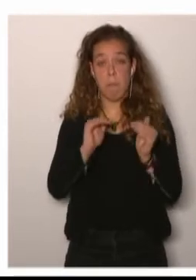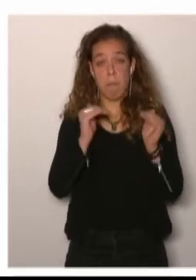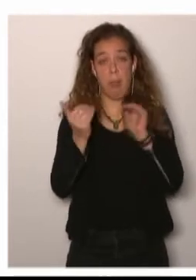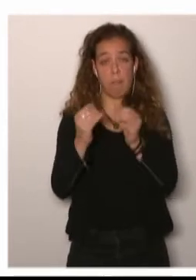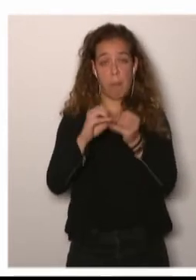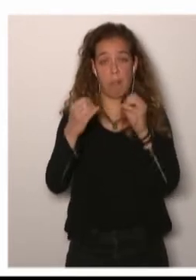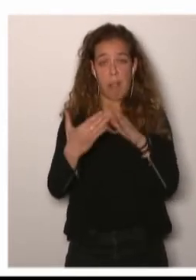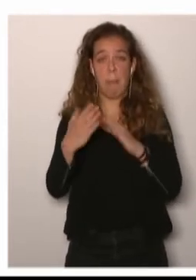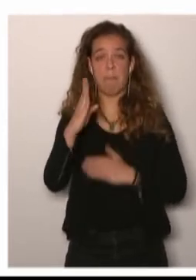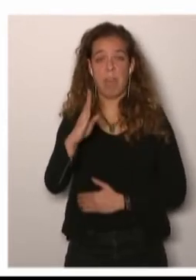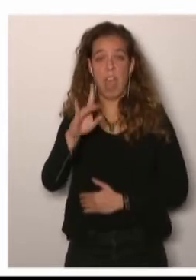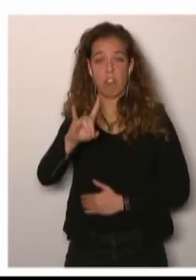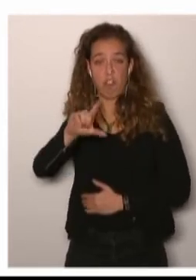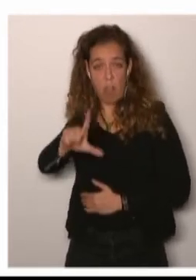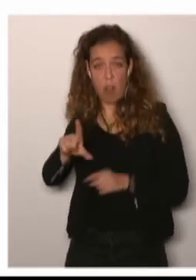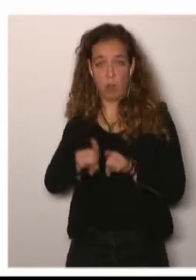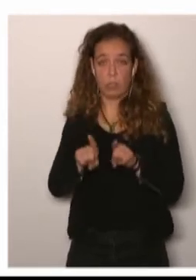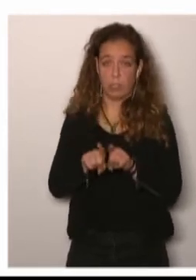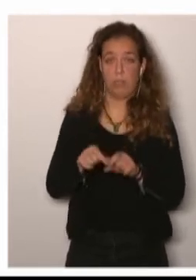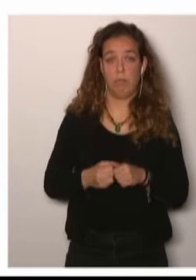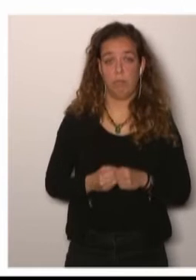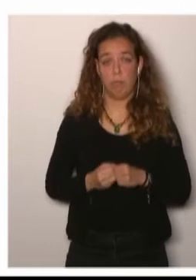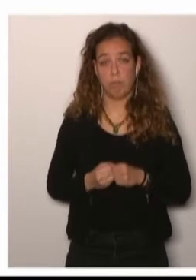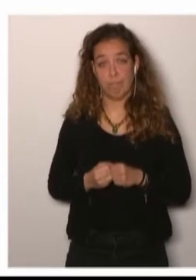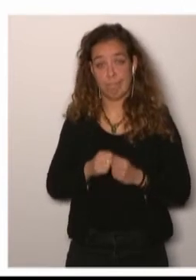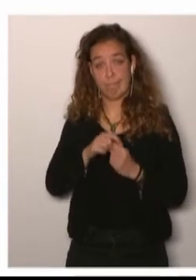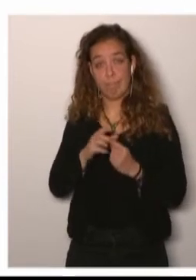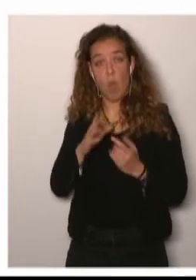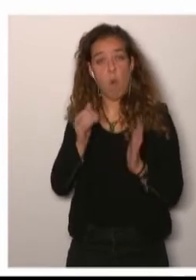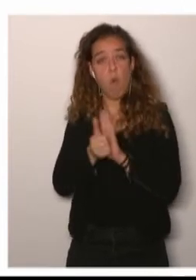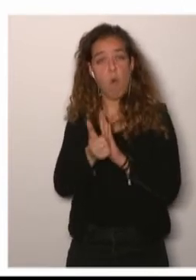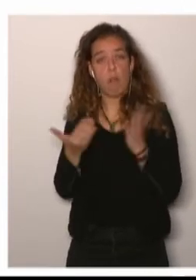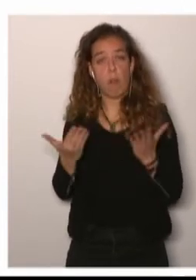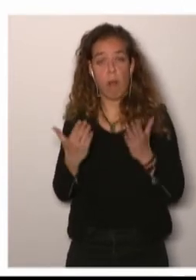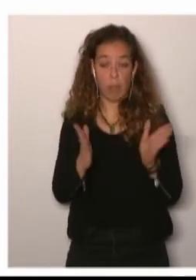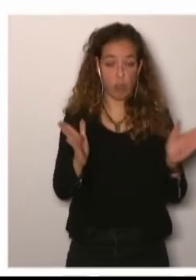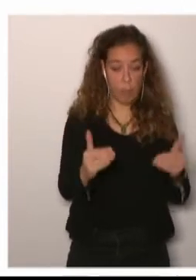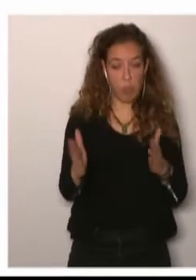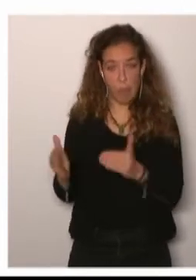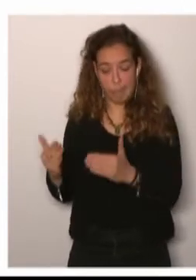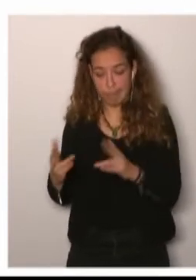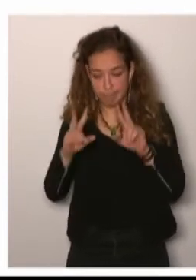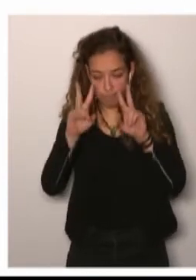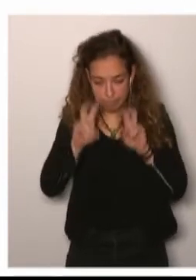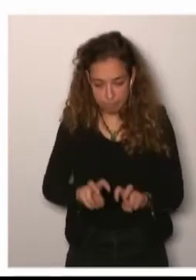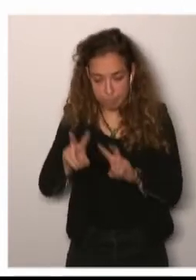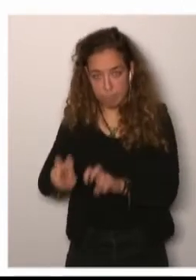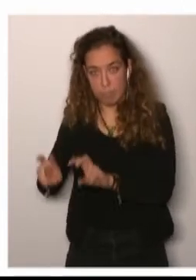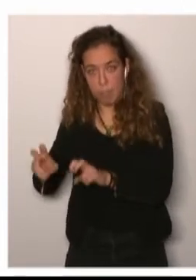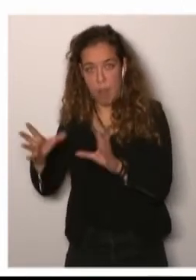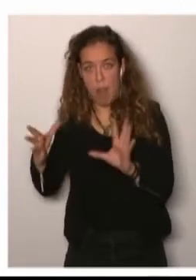by academia, with involvement of multiple companies, really offering an opportunity to ensure the most promising agents